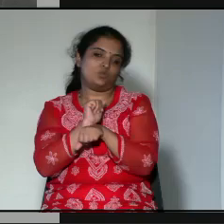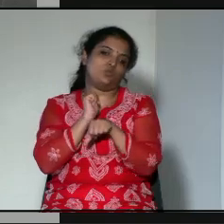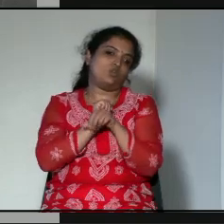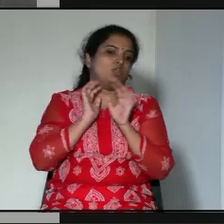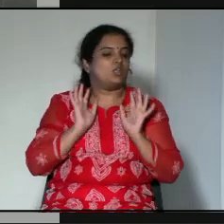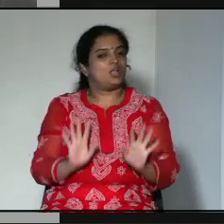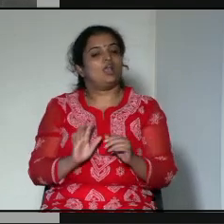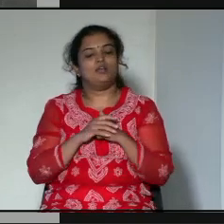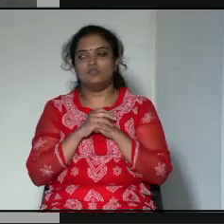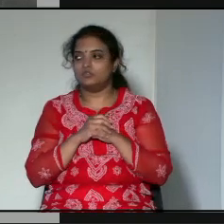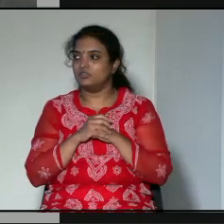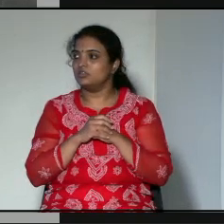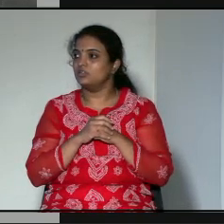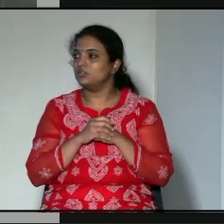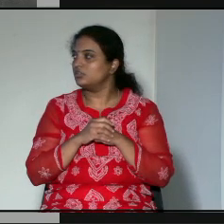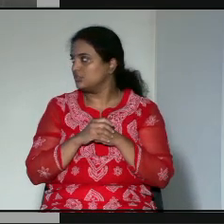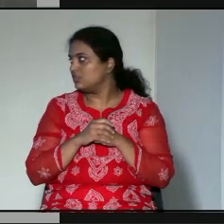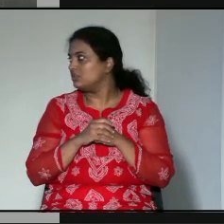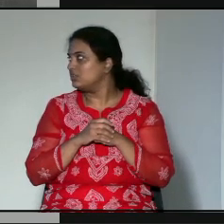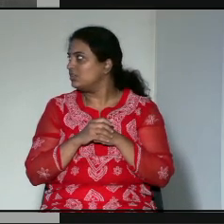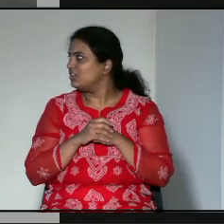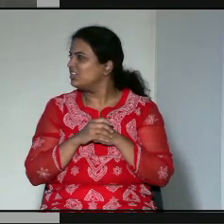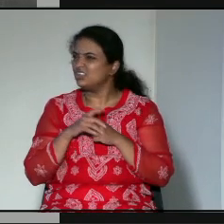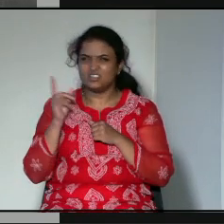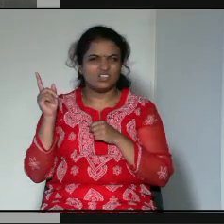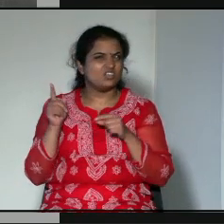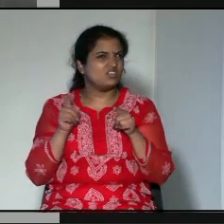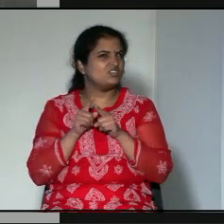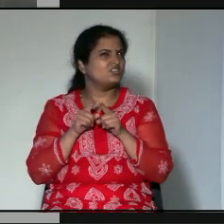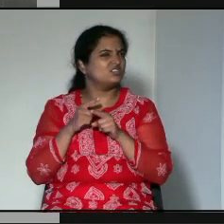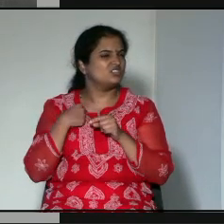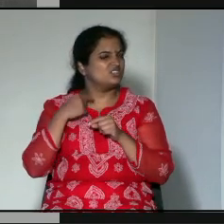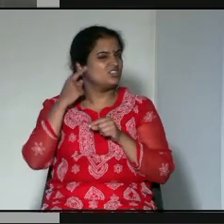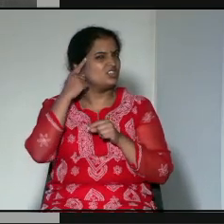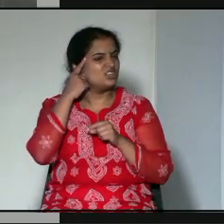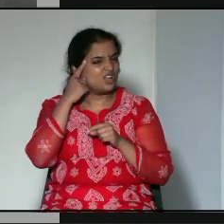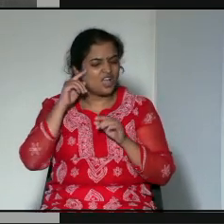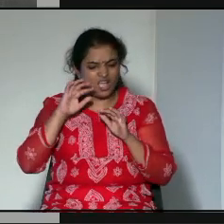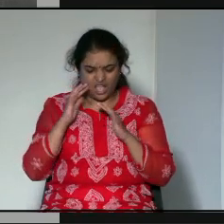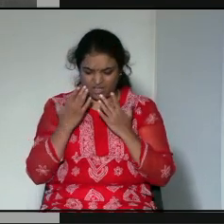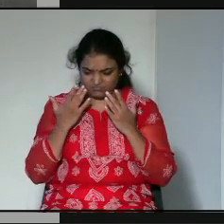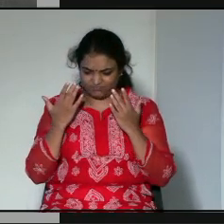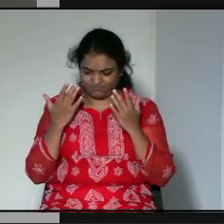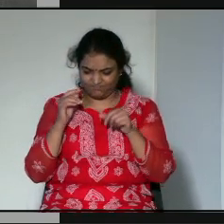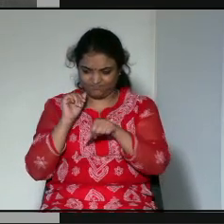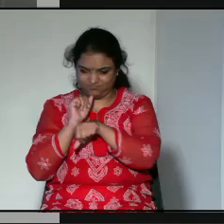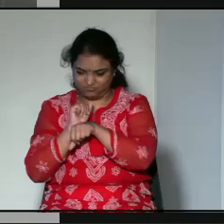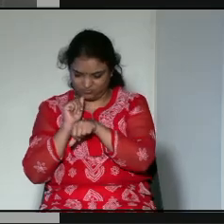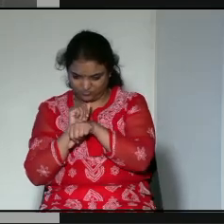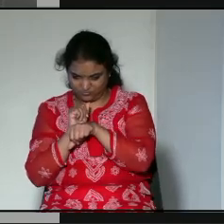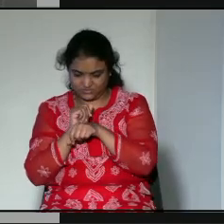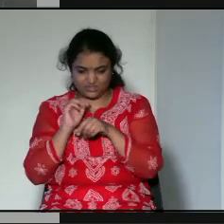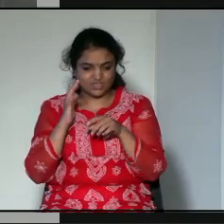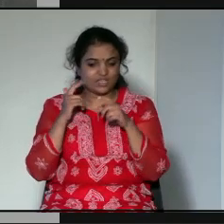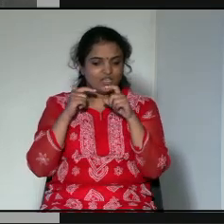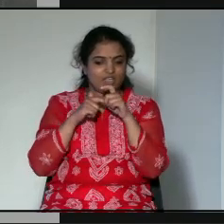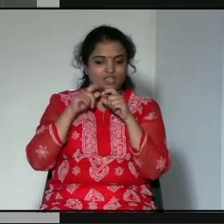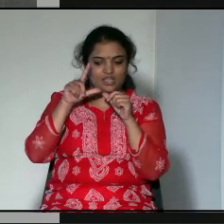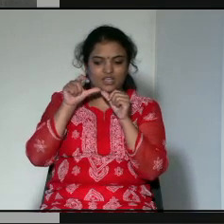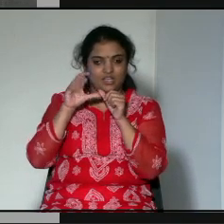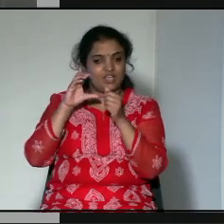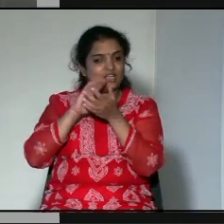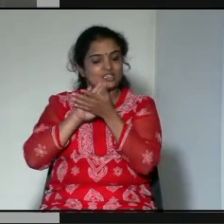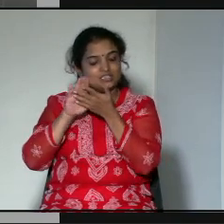casting. However, much as she conceived of this parallel workspace as Elachi as a retreat and